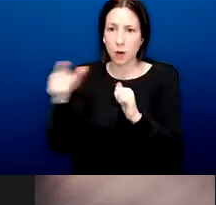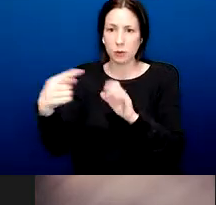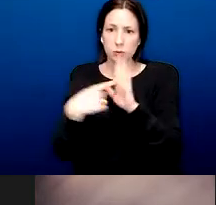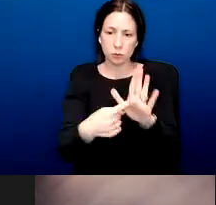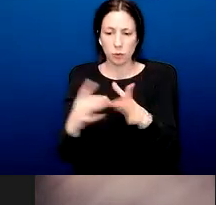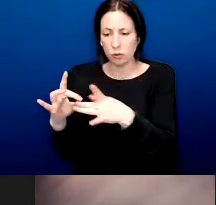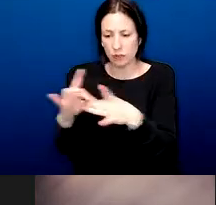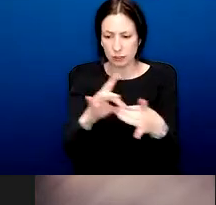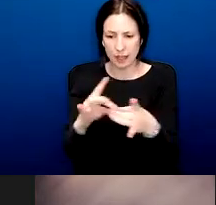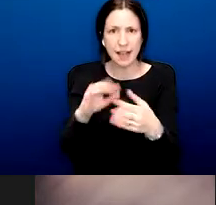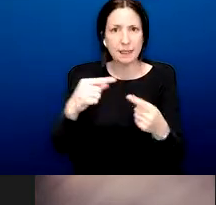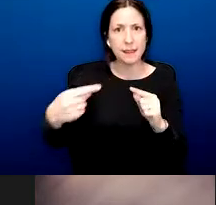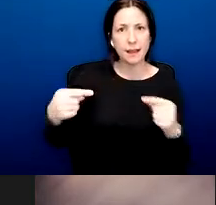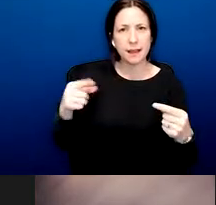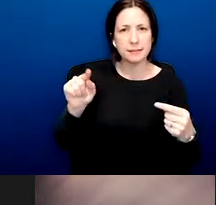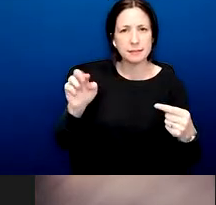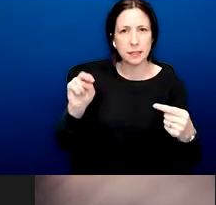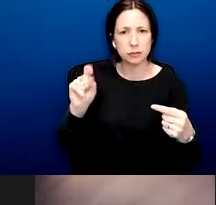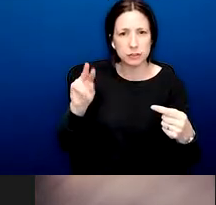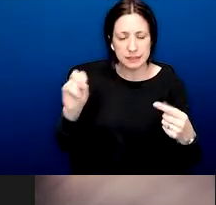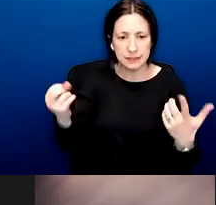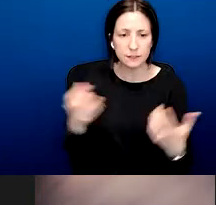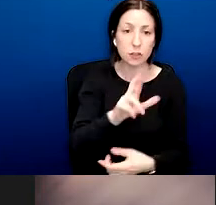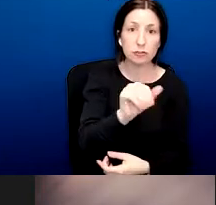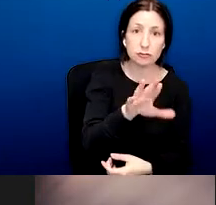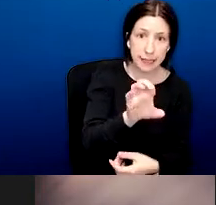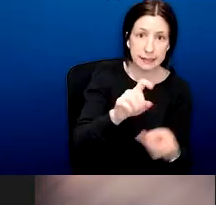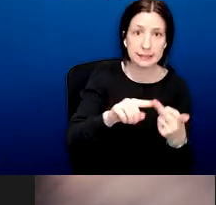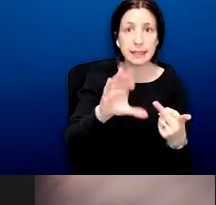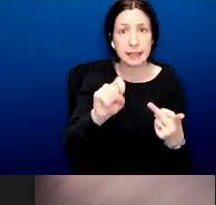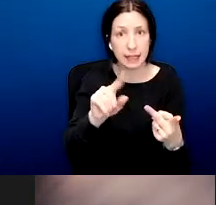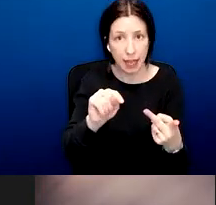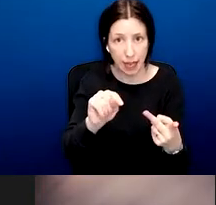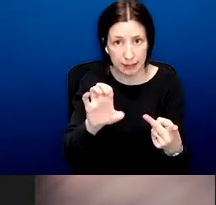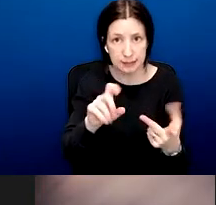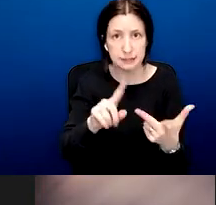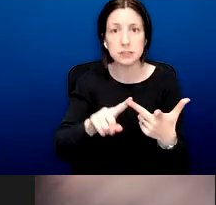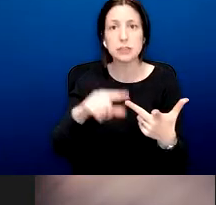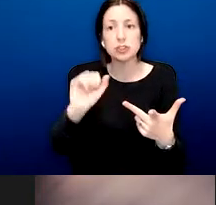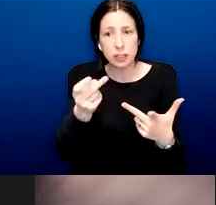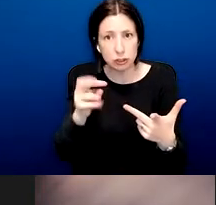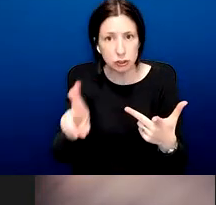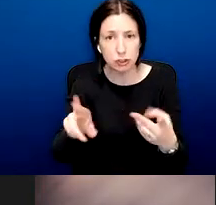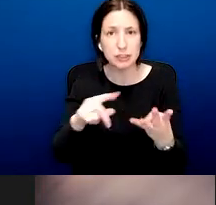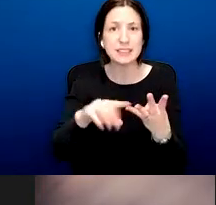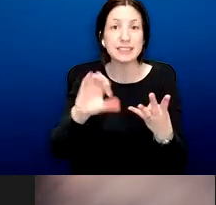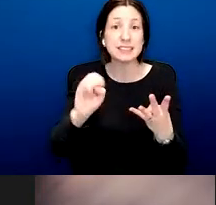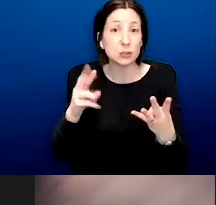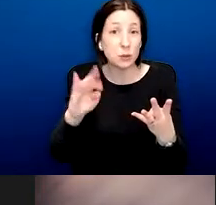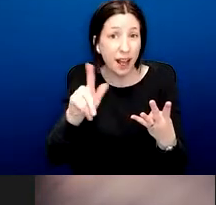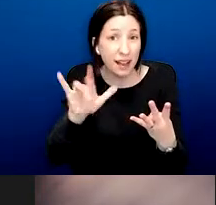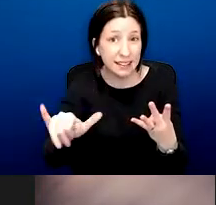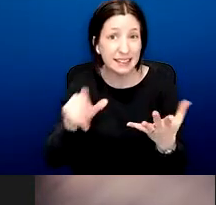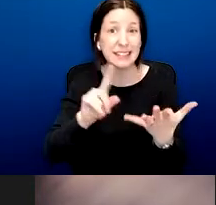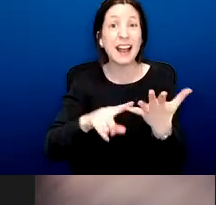the tensions of race and caste, gender, sexuality, and geography within internet publics